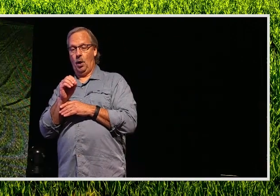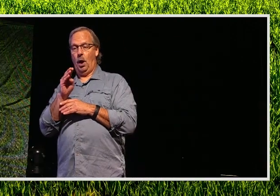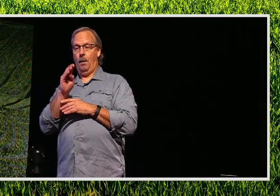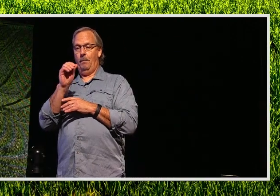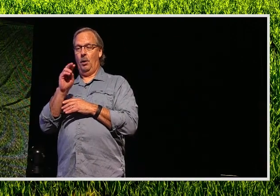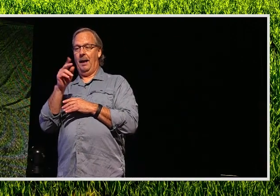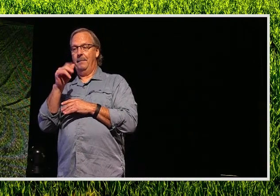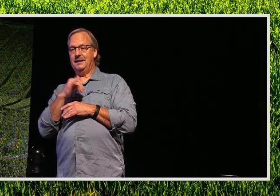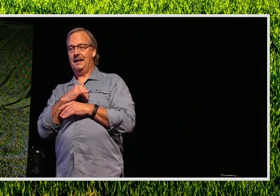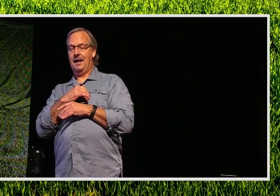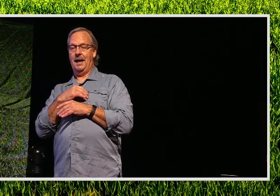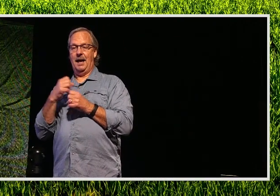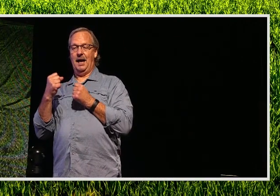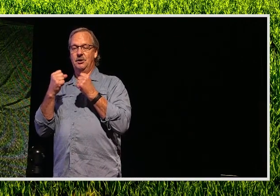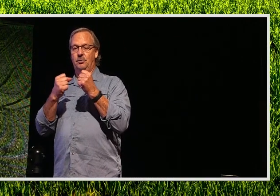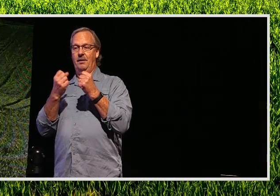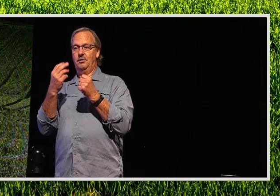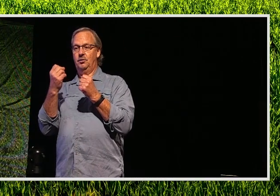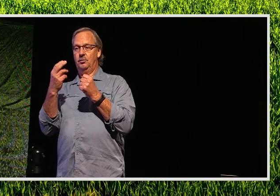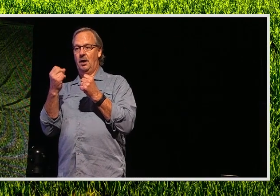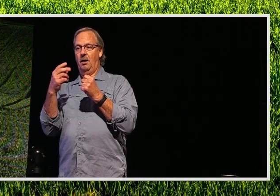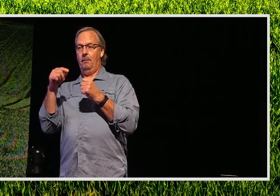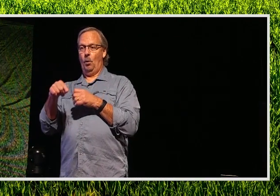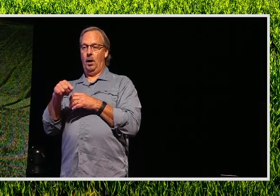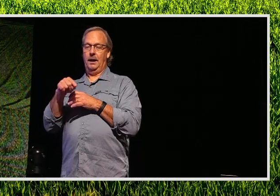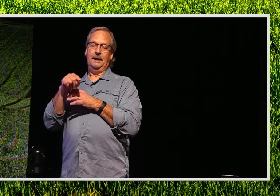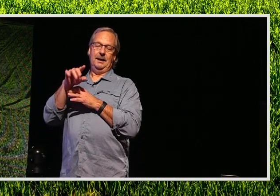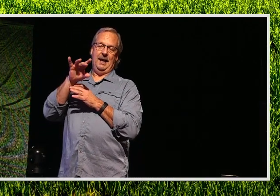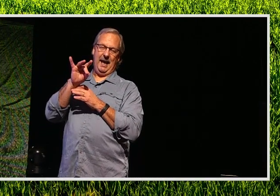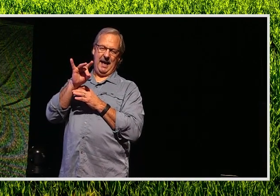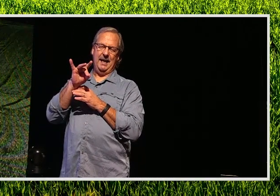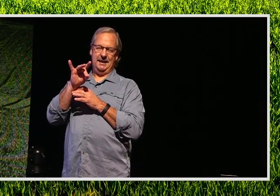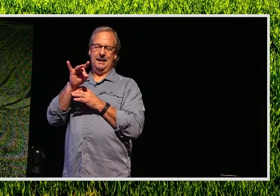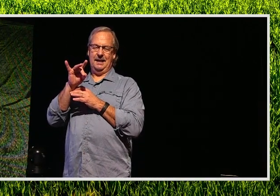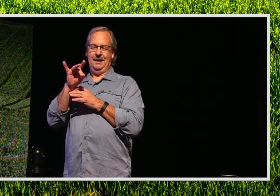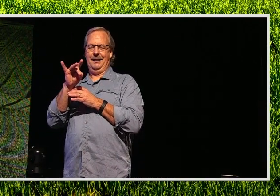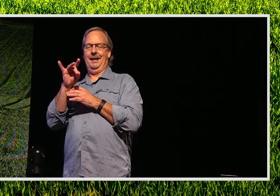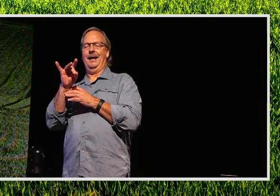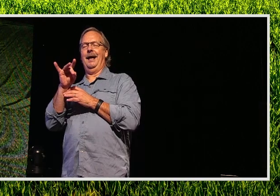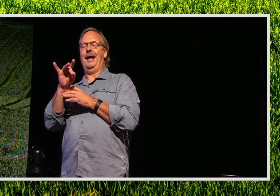used to drive a $12.8 billion aircraft carrier, so you can definitely trust me with your money.